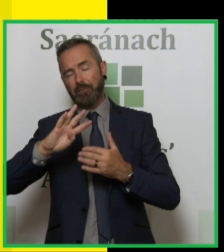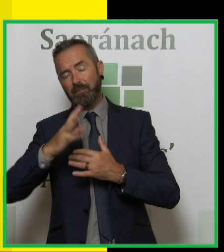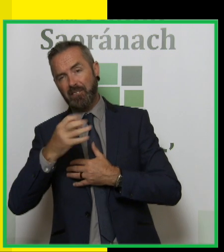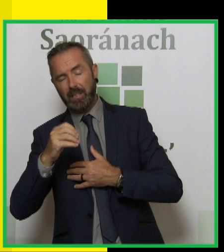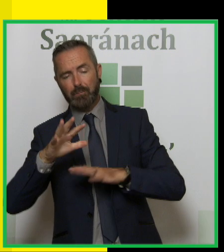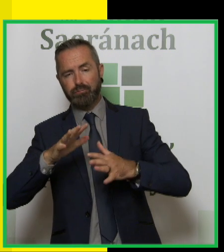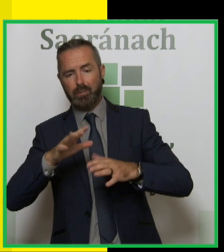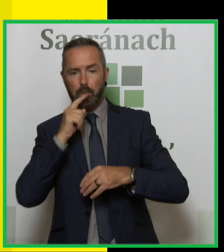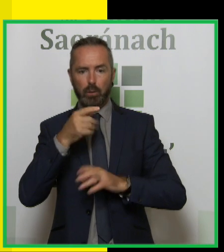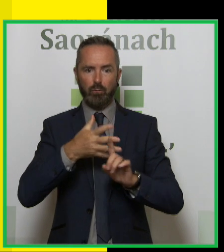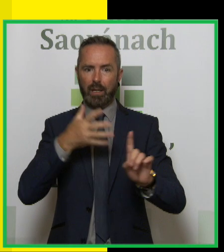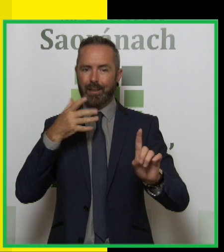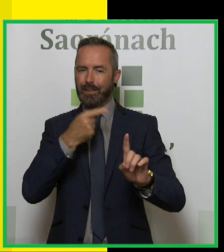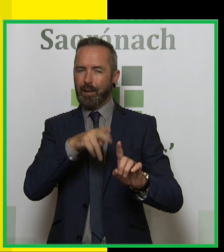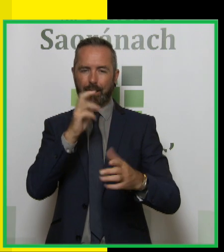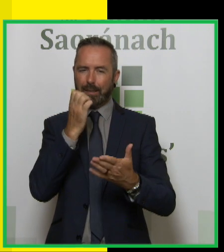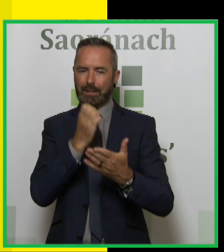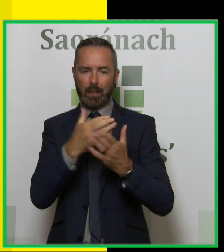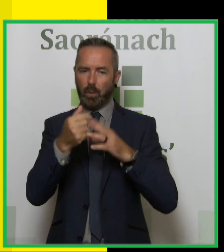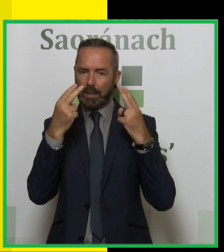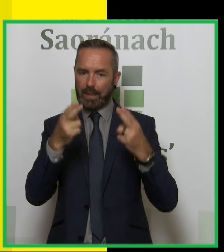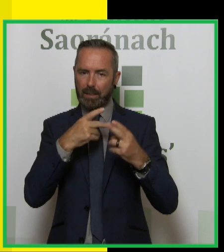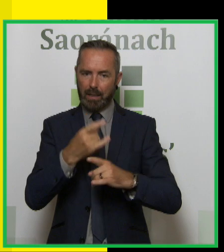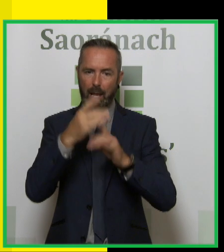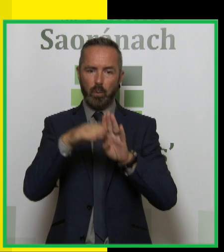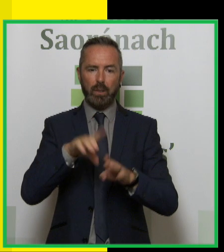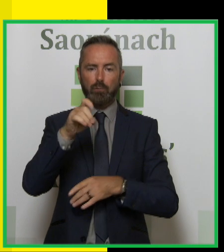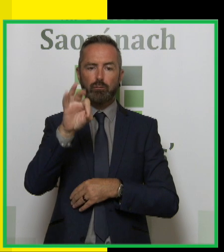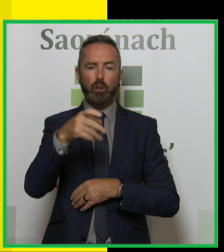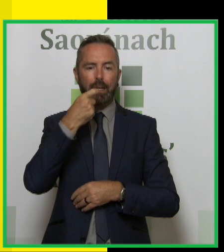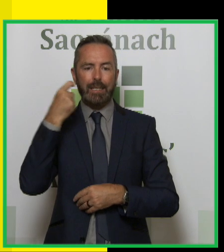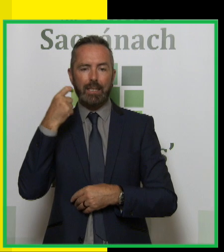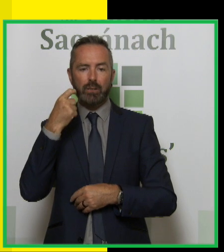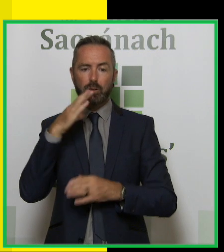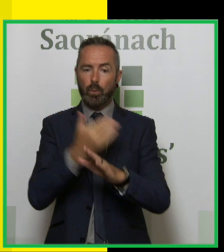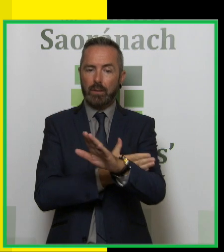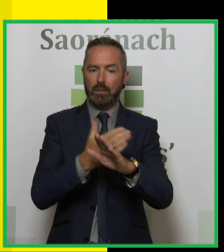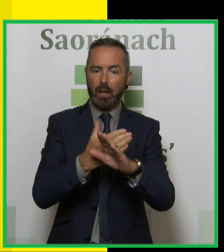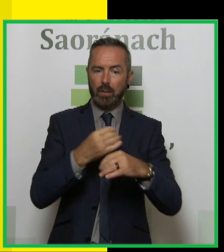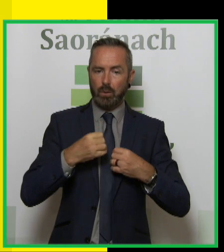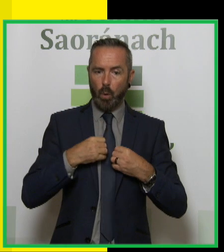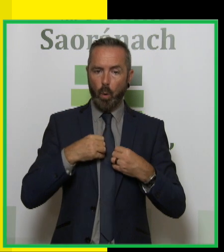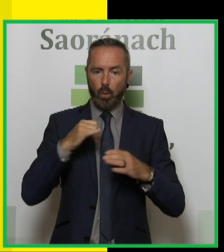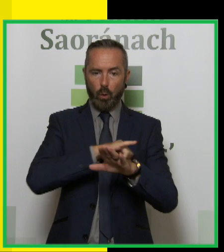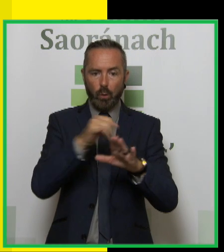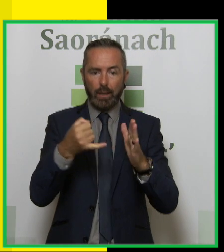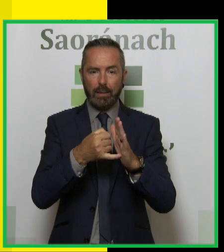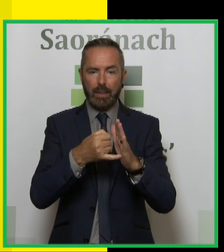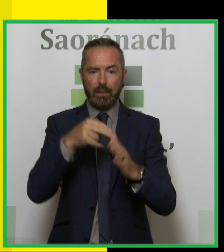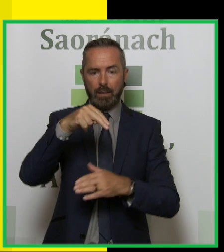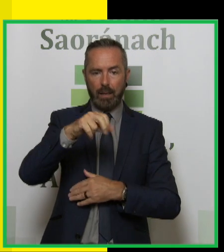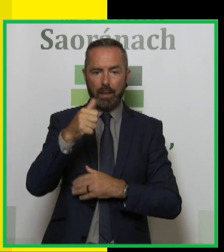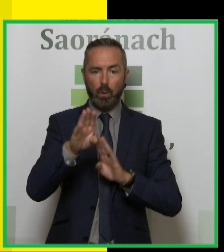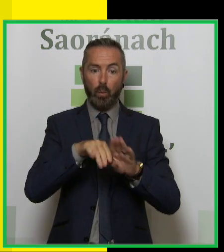that it wasn't exactly what he needed to address his drug addiction issues, so started an organization which, with the very